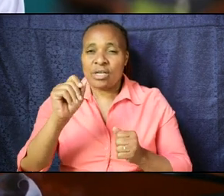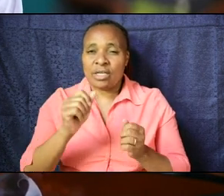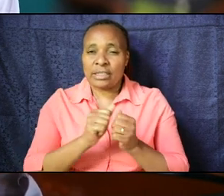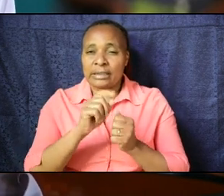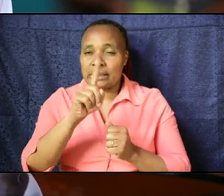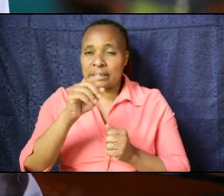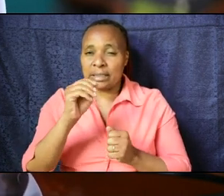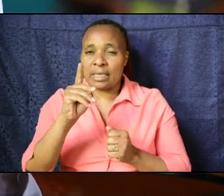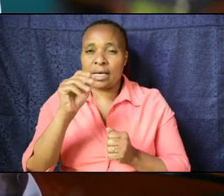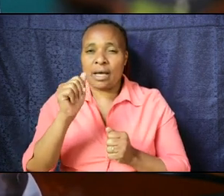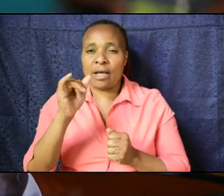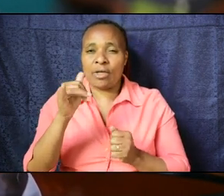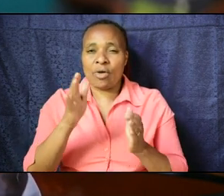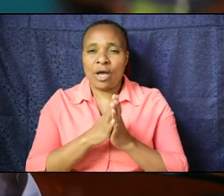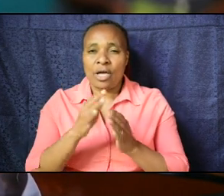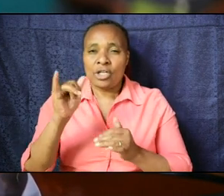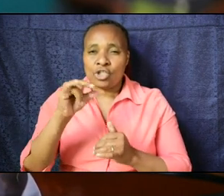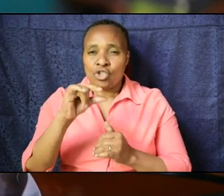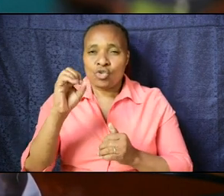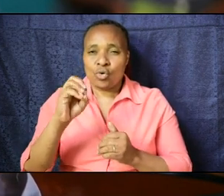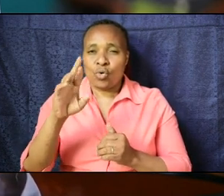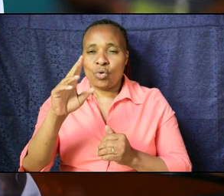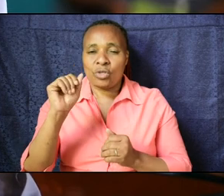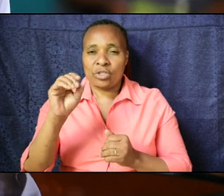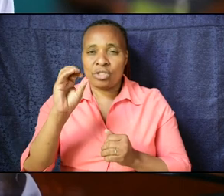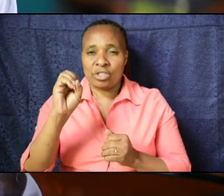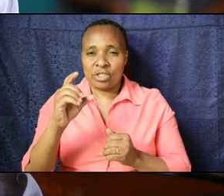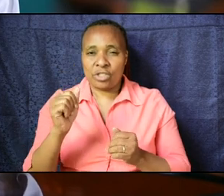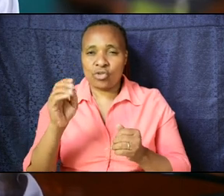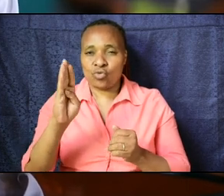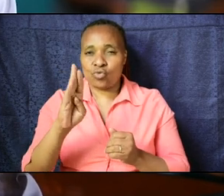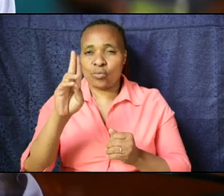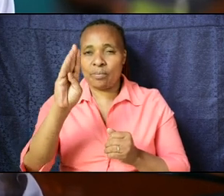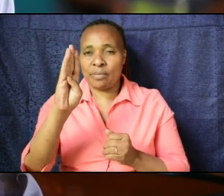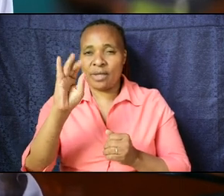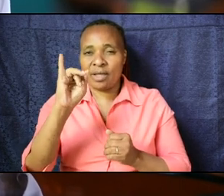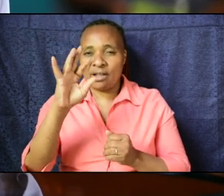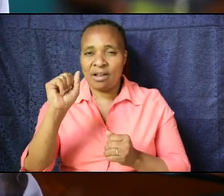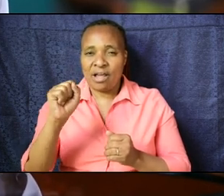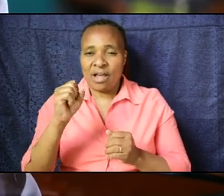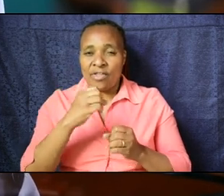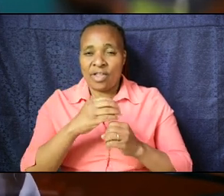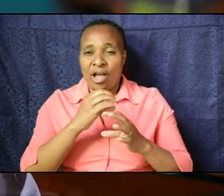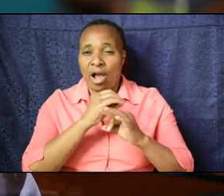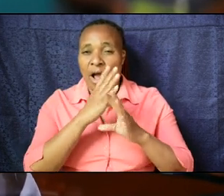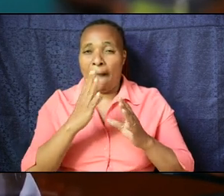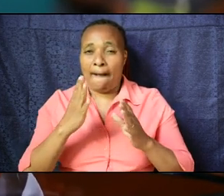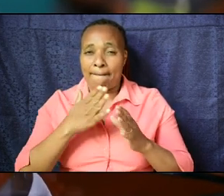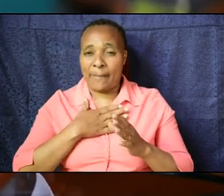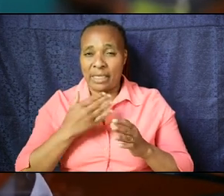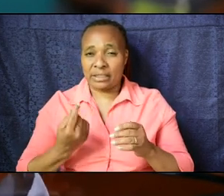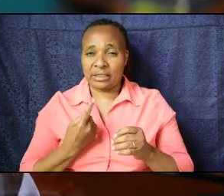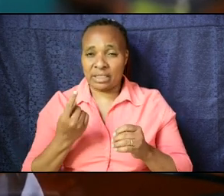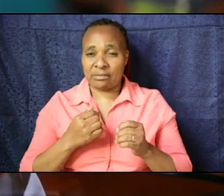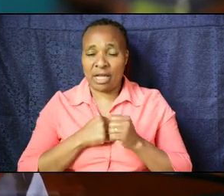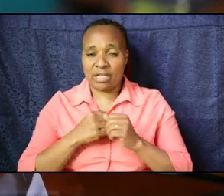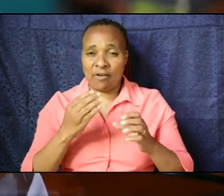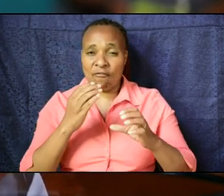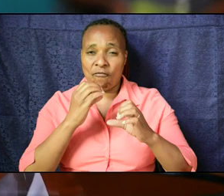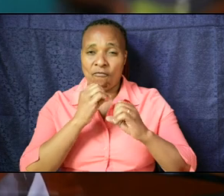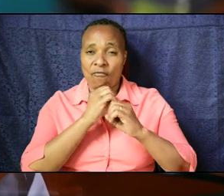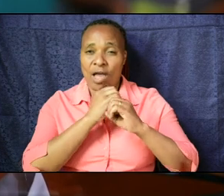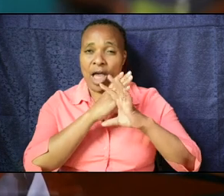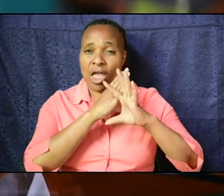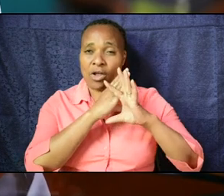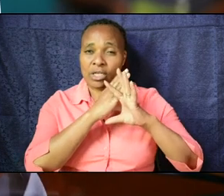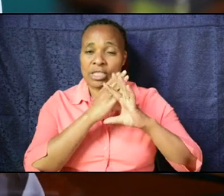trumpet, George and Lee on the saxophones, Subira on the clarinet, Amy and myself on the violins.